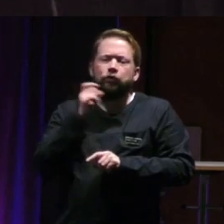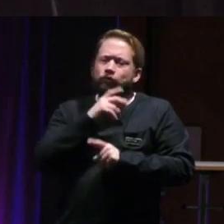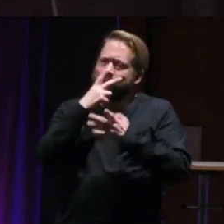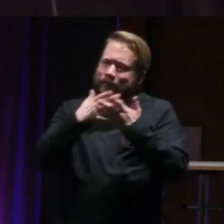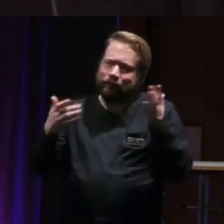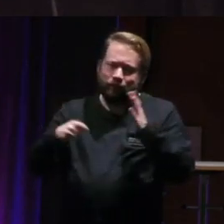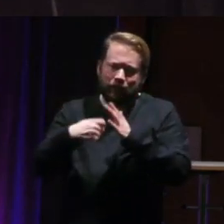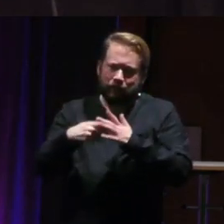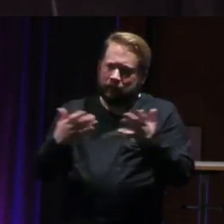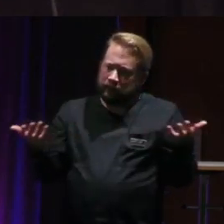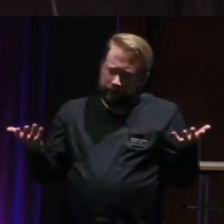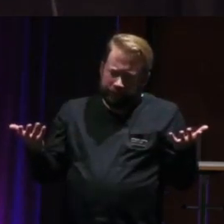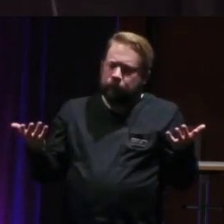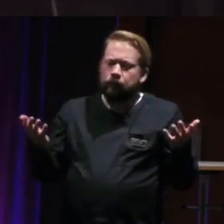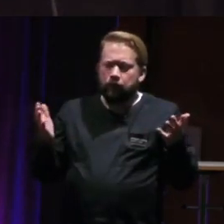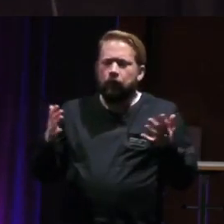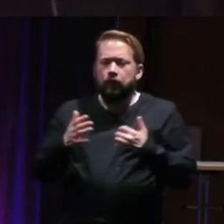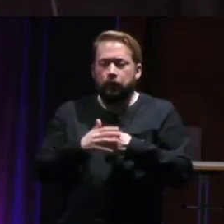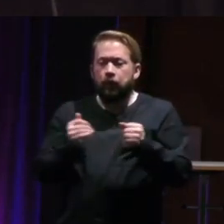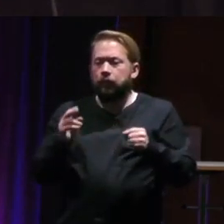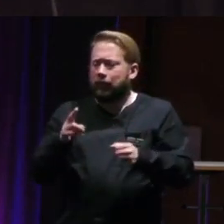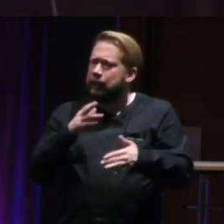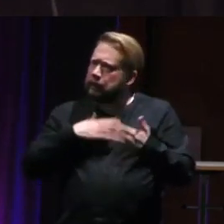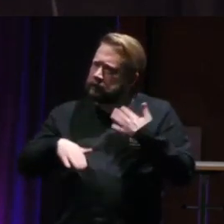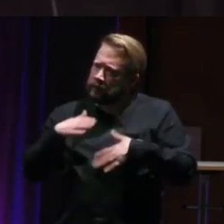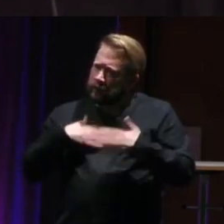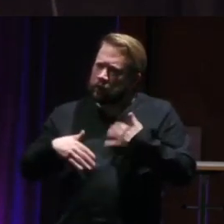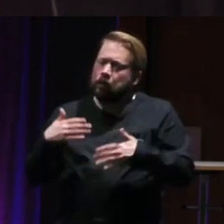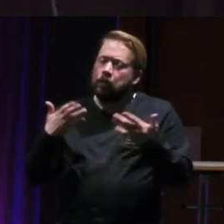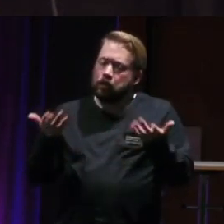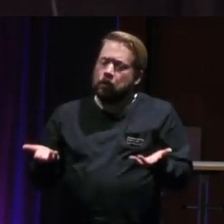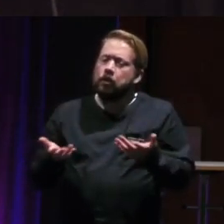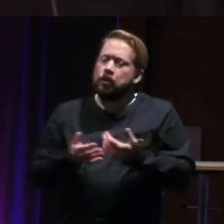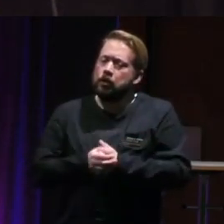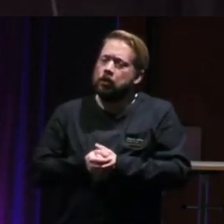really interesting. I should probably download the video.